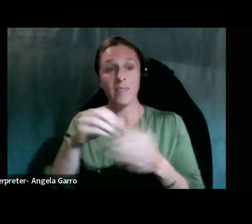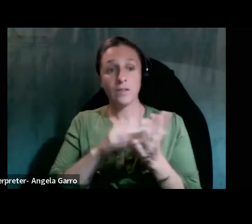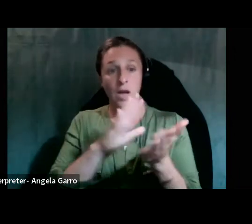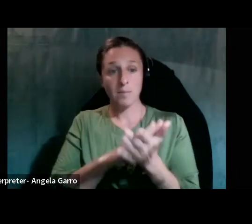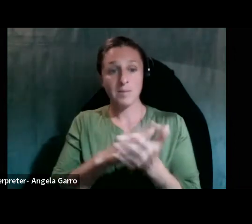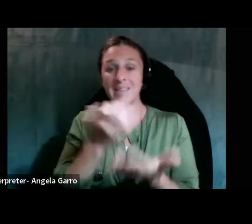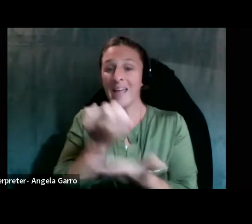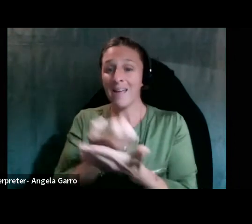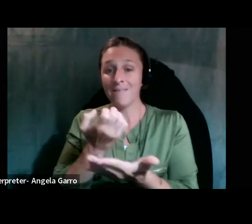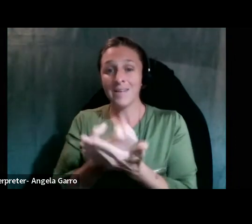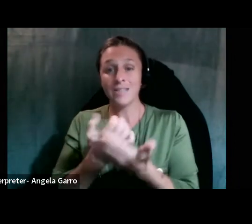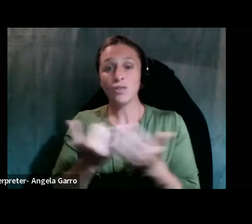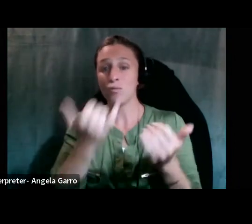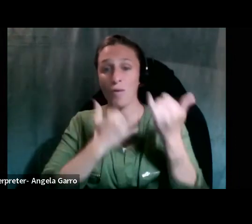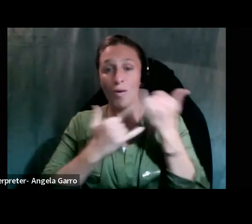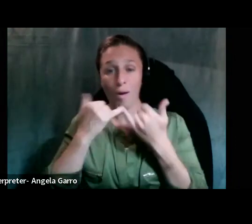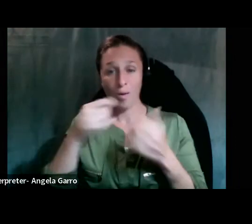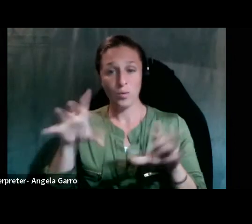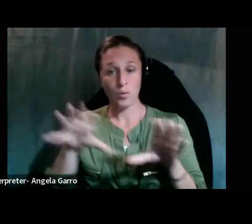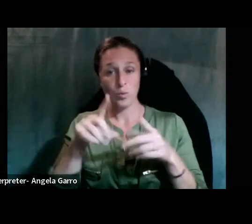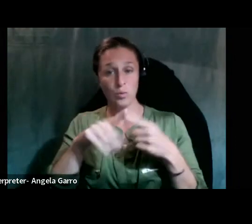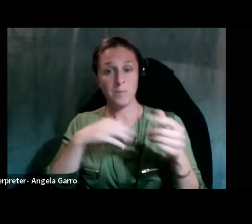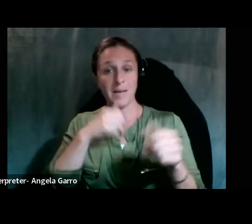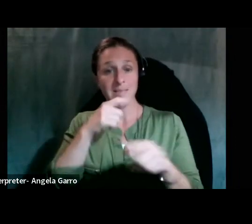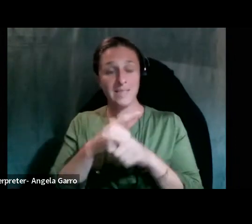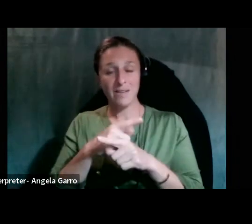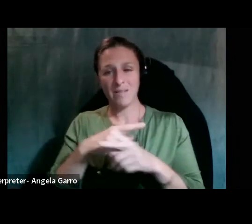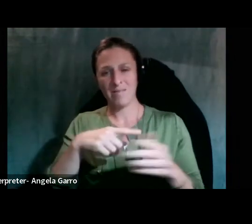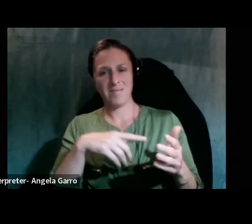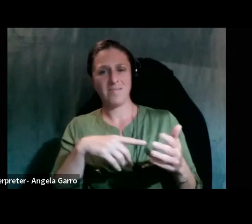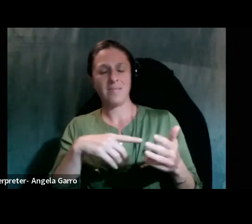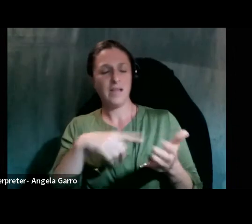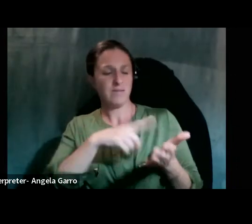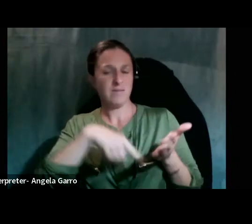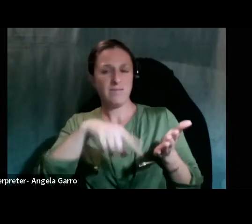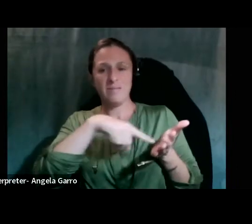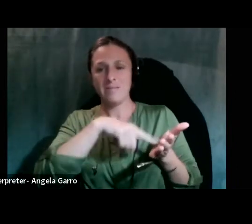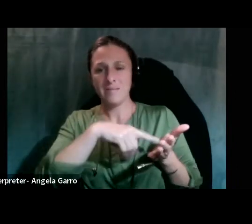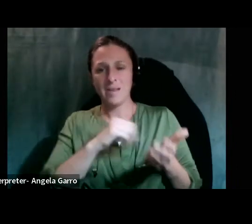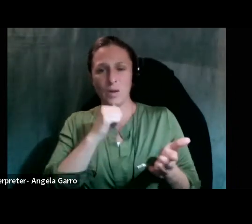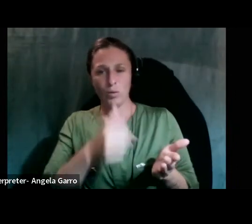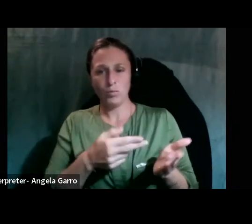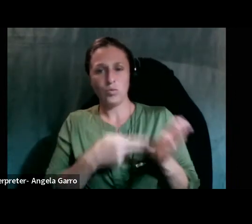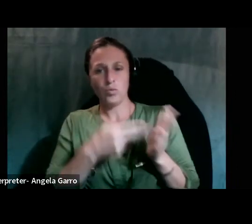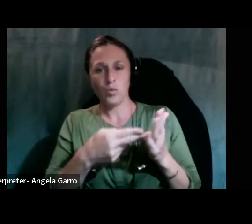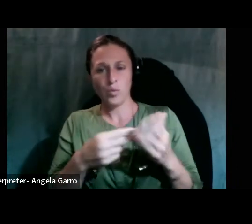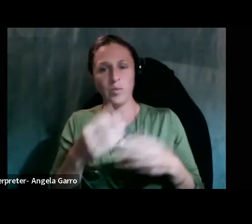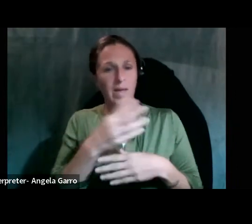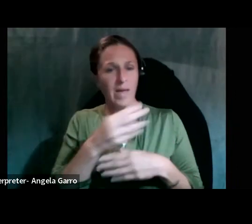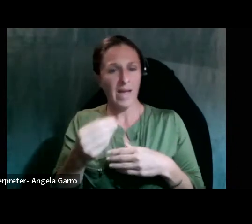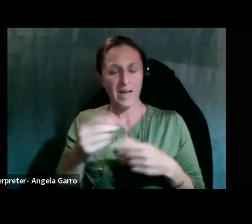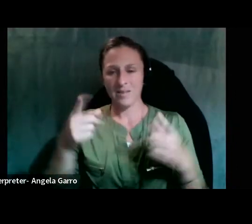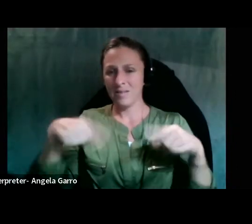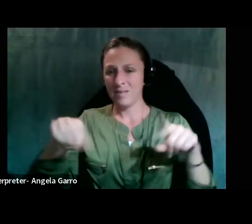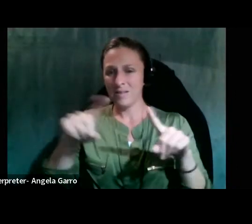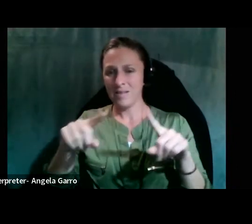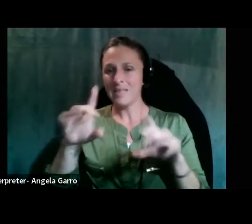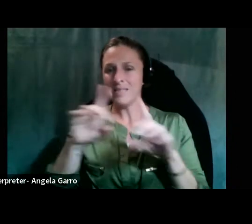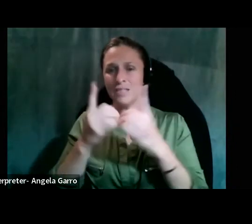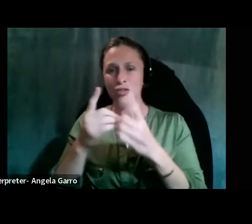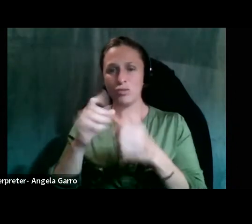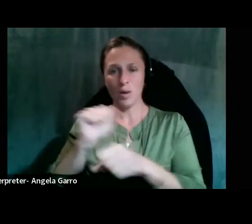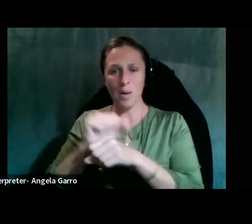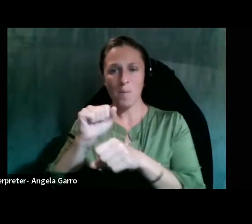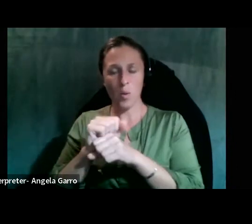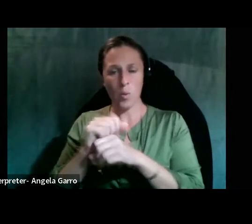of wrongdoing to my sister, the defamation, the untruths, and the ineptitude of the district's employees you